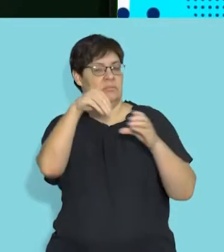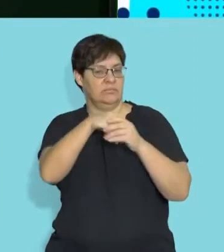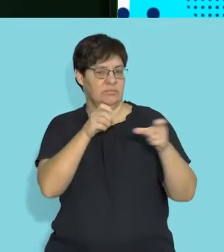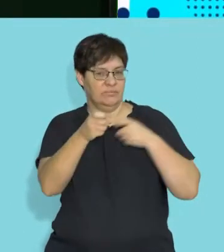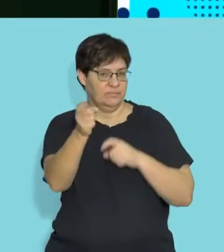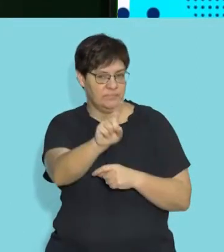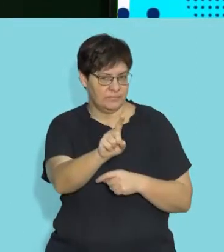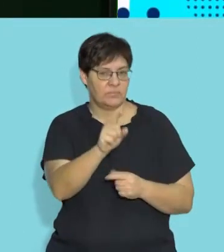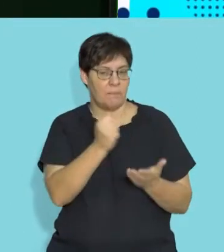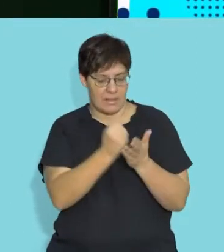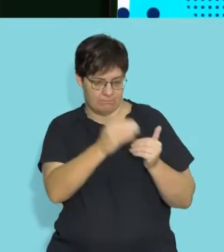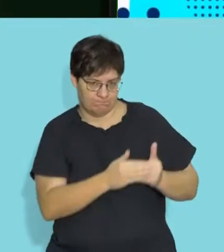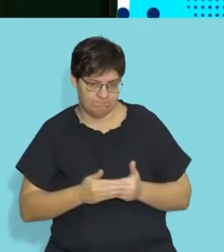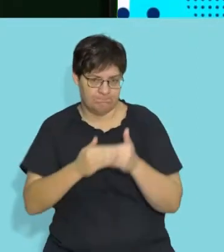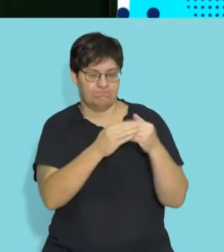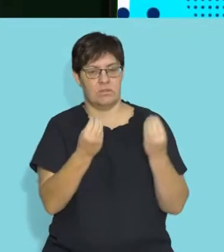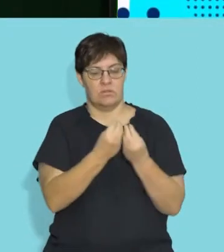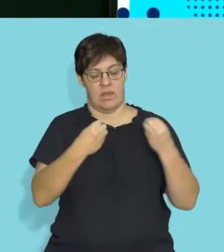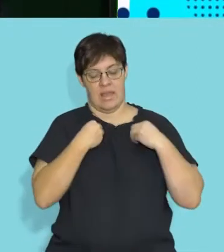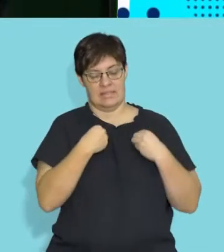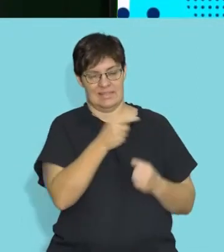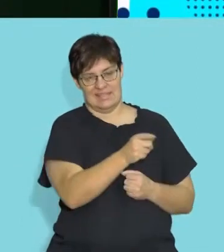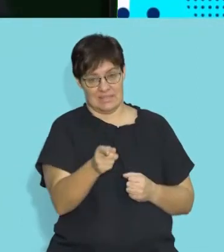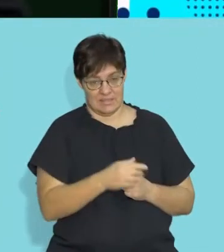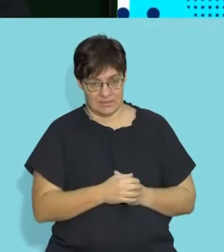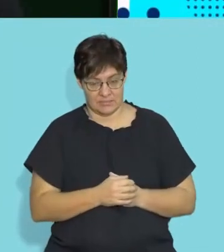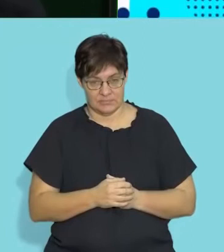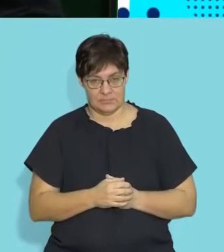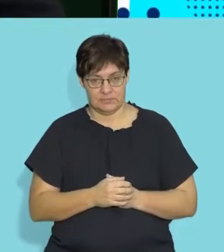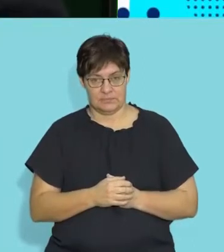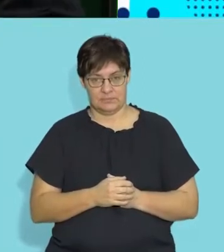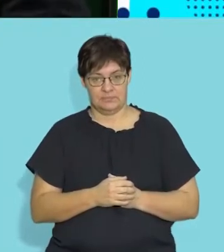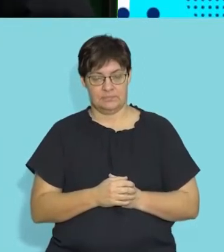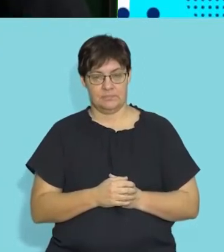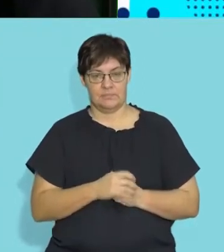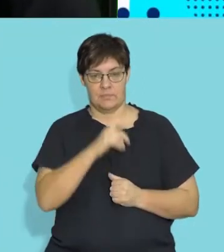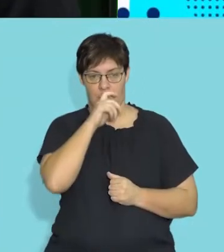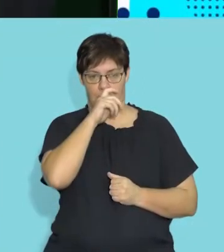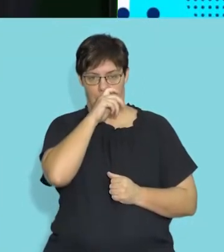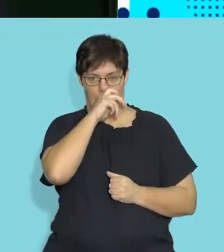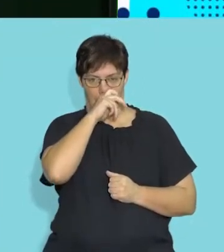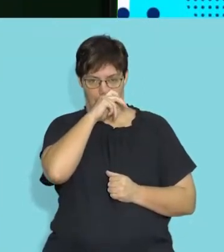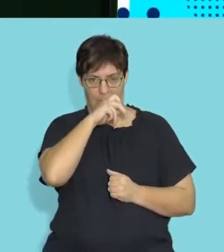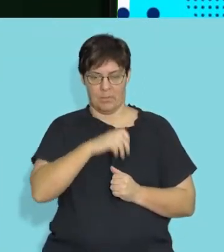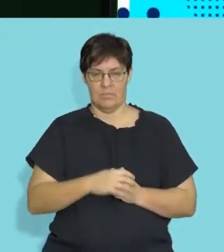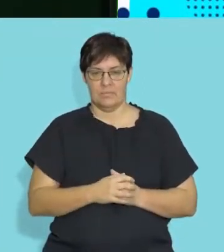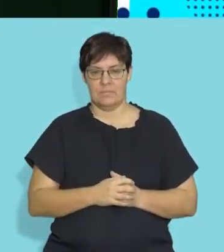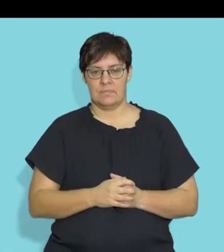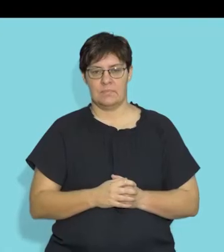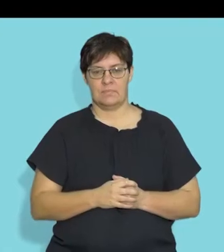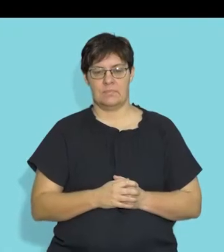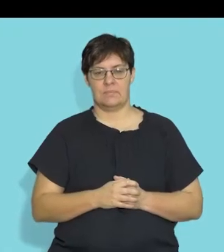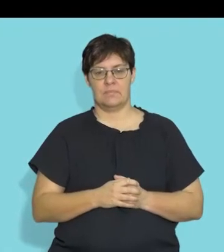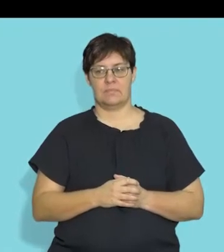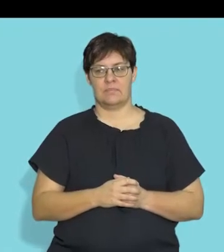internal control is to safeguard the assets of a business. Okay.